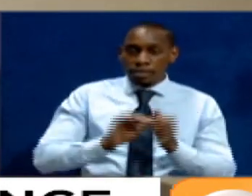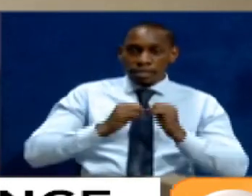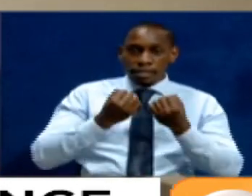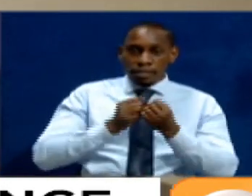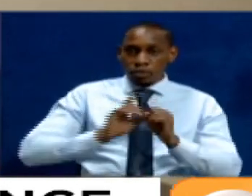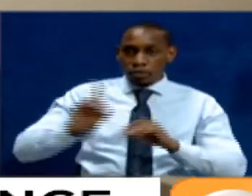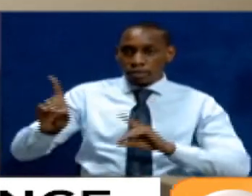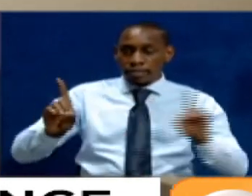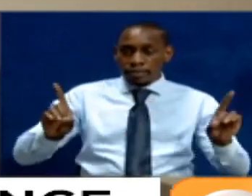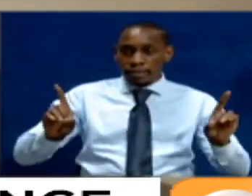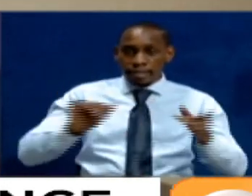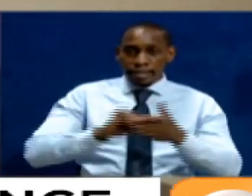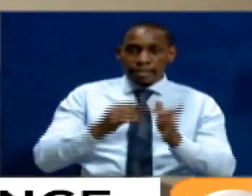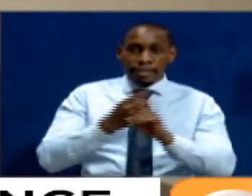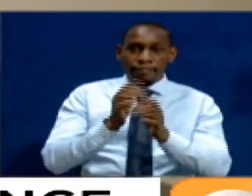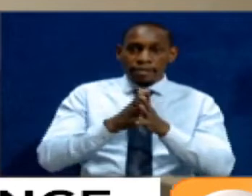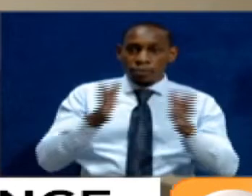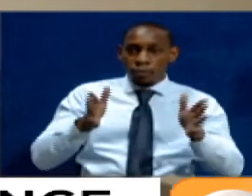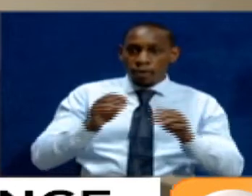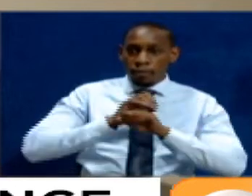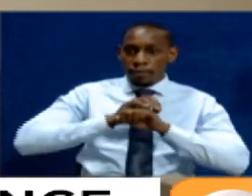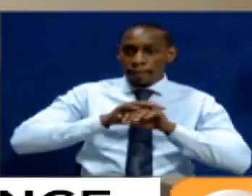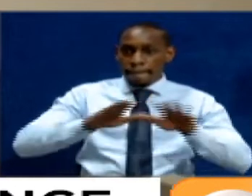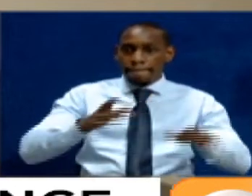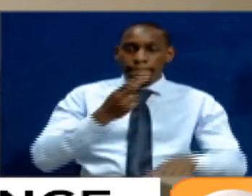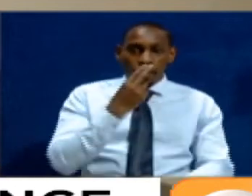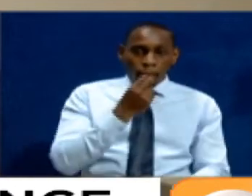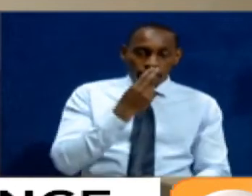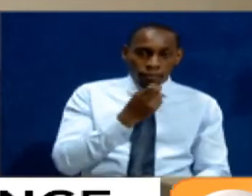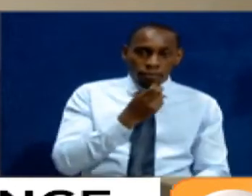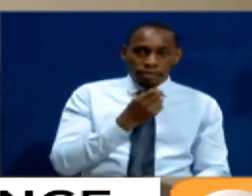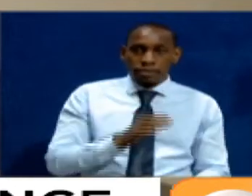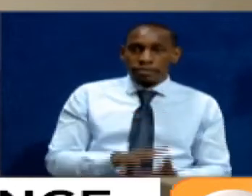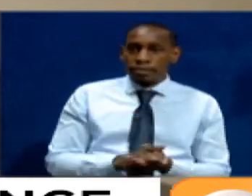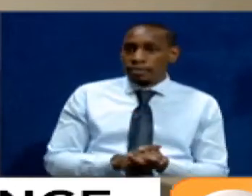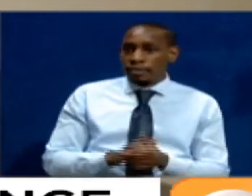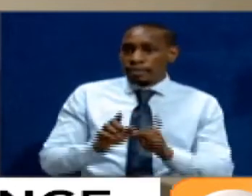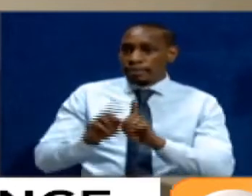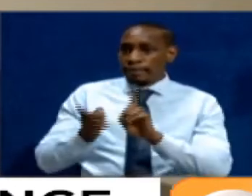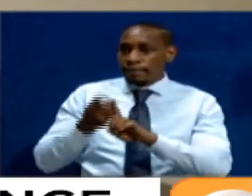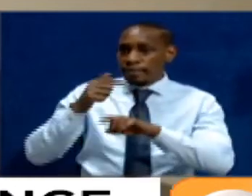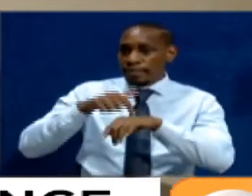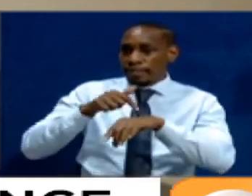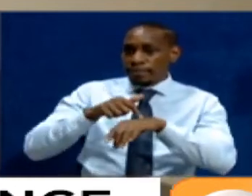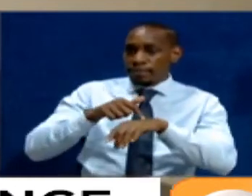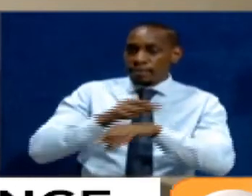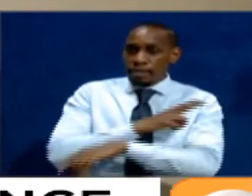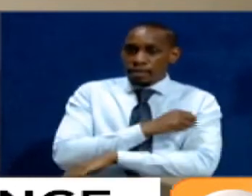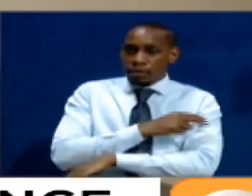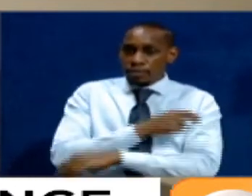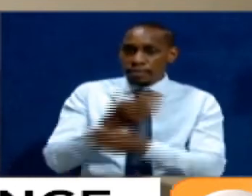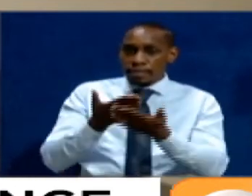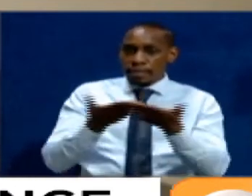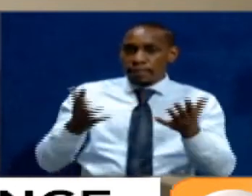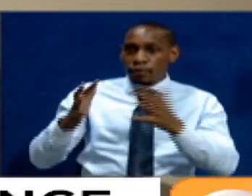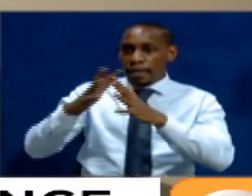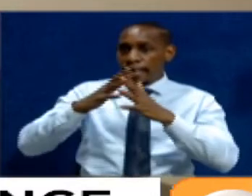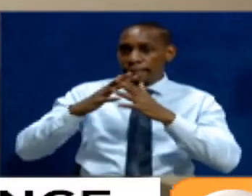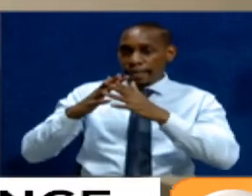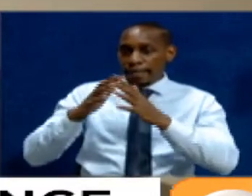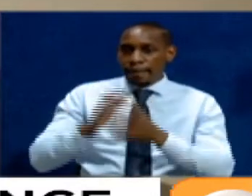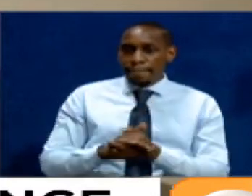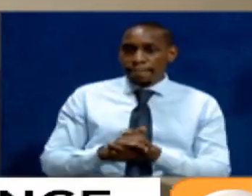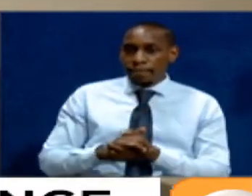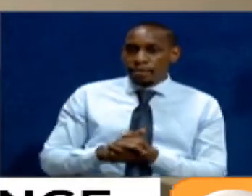social distancing makes a big difference in terms of the transmission of flu. For the first time in hospitals across the United